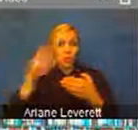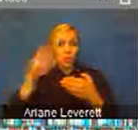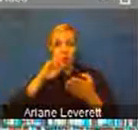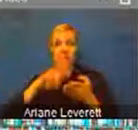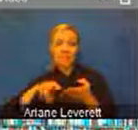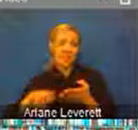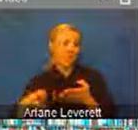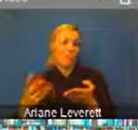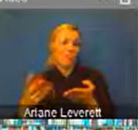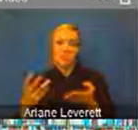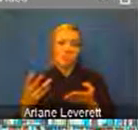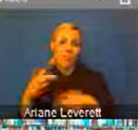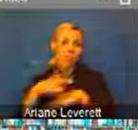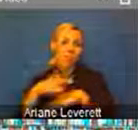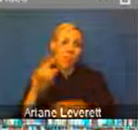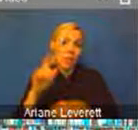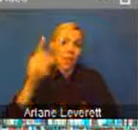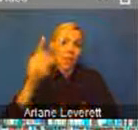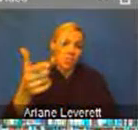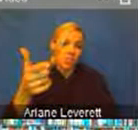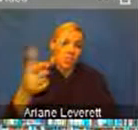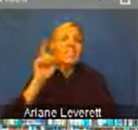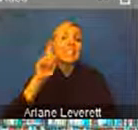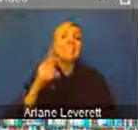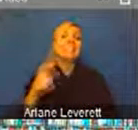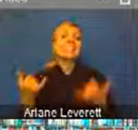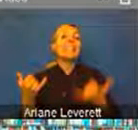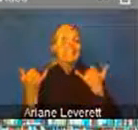So we can use the chat.